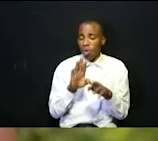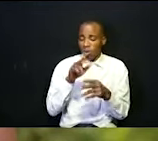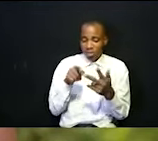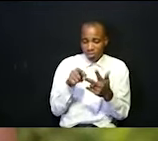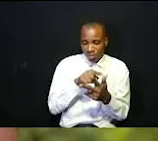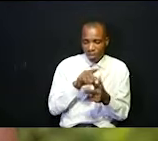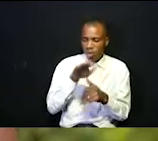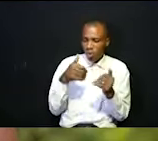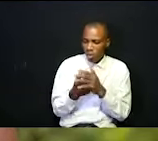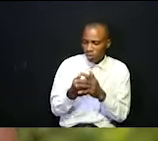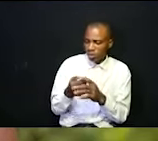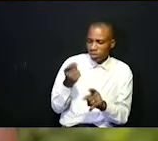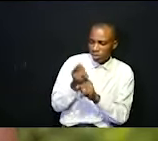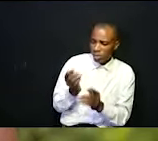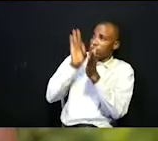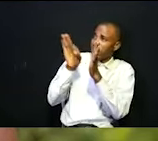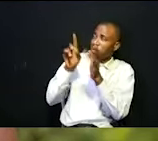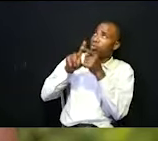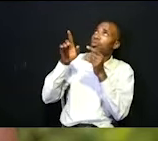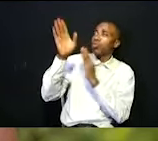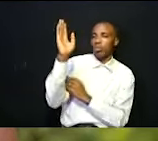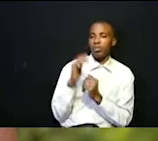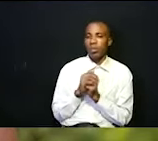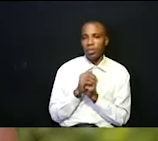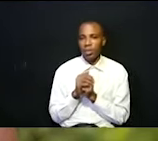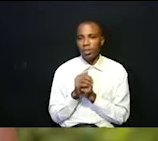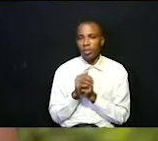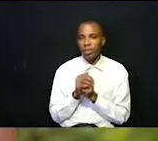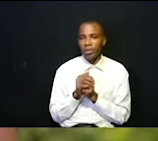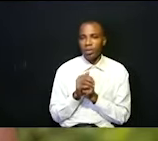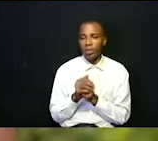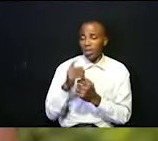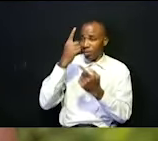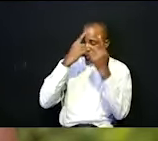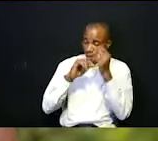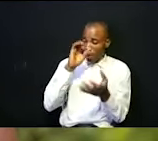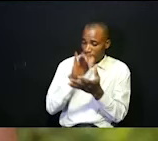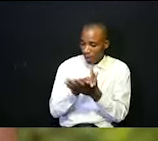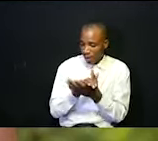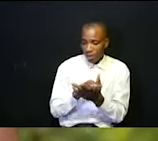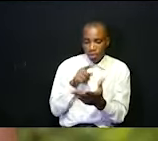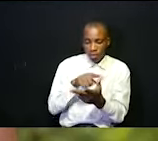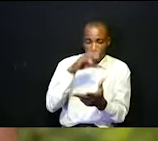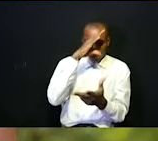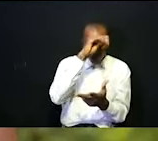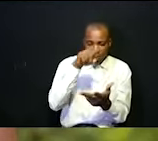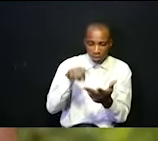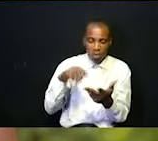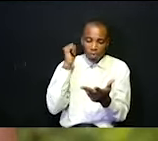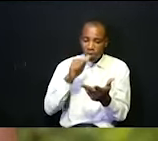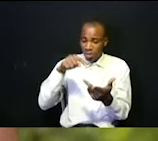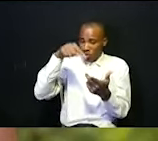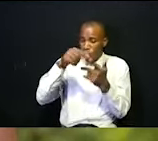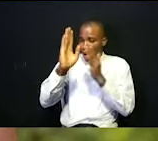bu onyankopon anim akonta. God who acts as a witness in the covenant. Na onyame na ojinam se dansefo